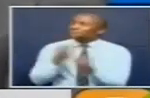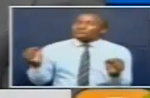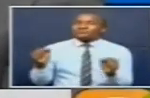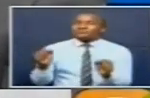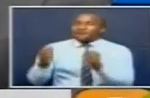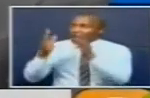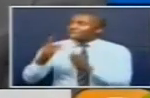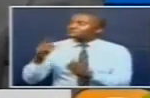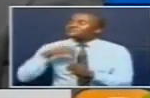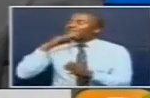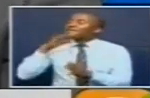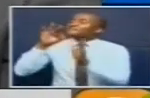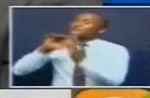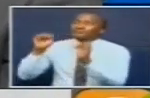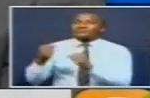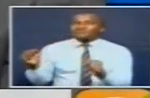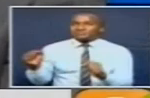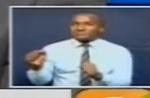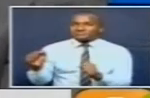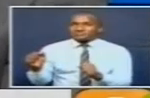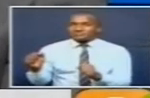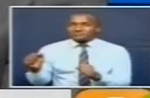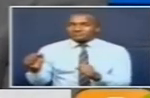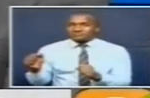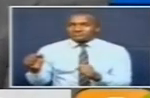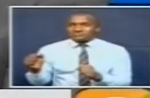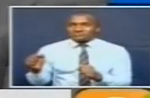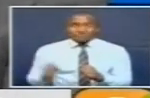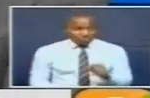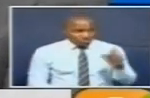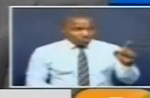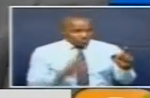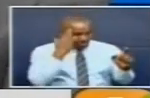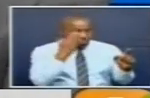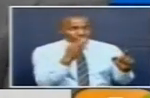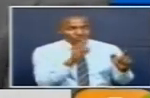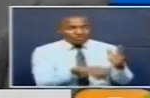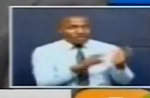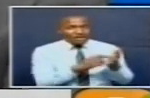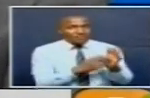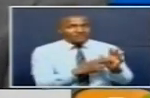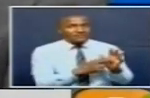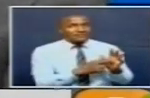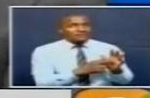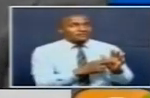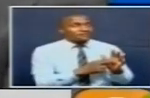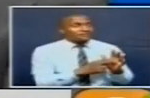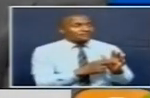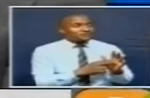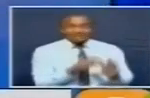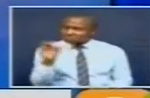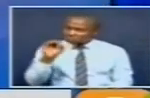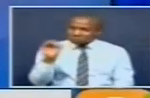show up to vote on the election day. There'll be none. You know what I mean when I say dead voter? Yes. I mean, it's the problem that has been here in this country in previous elections. There'll be none at